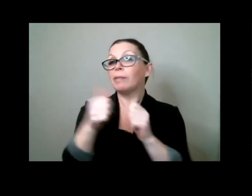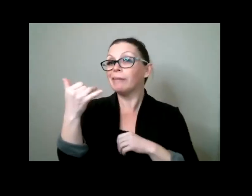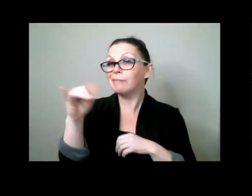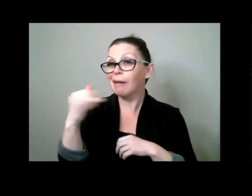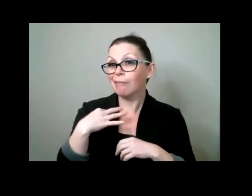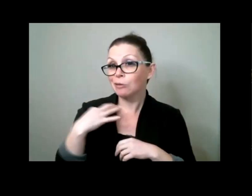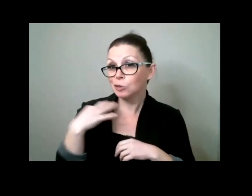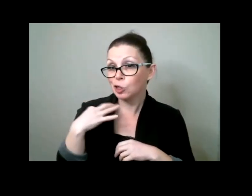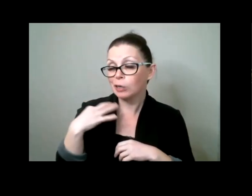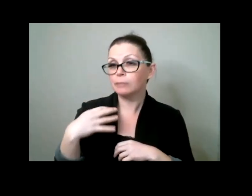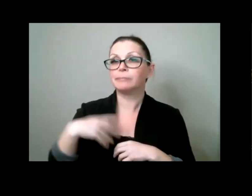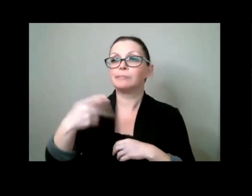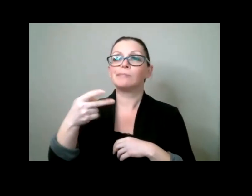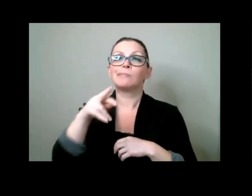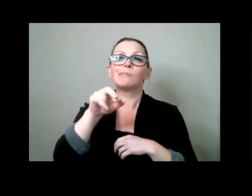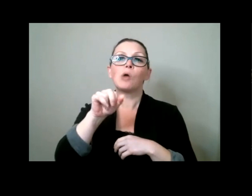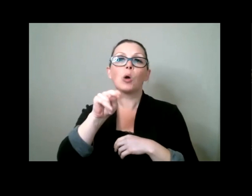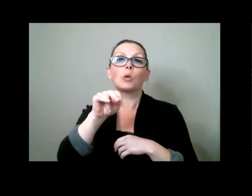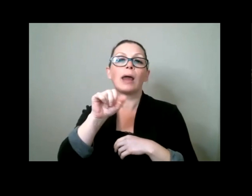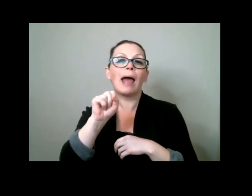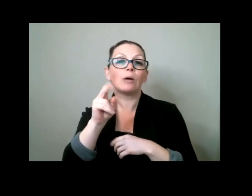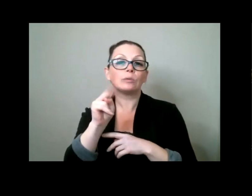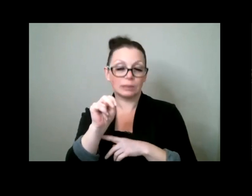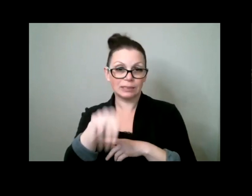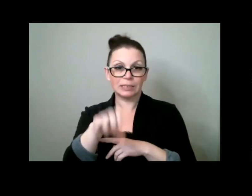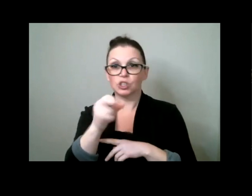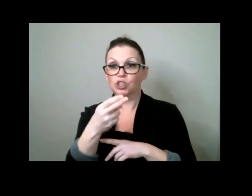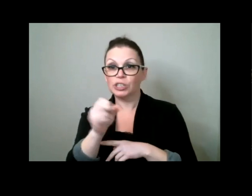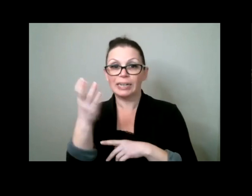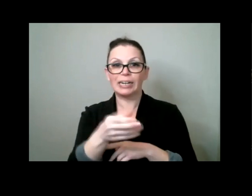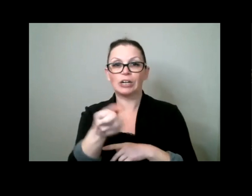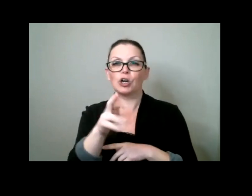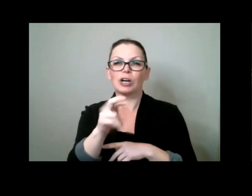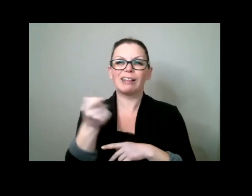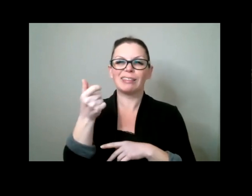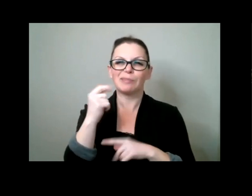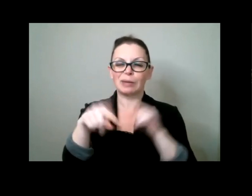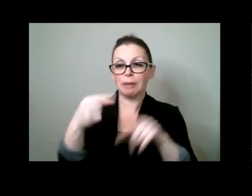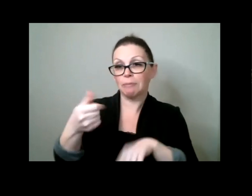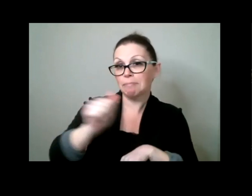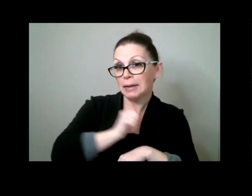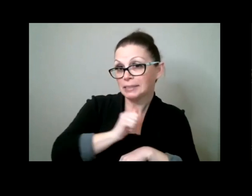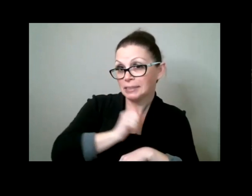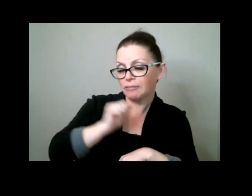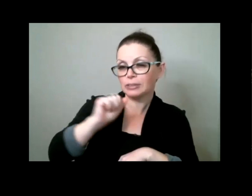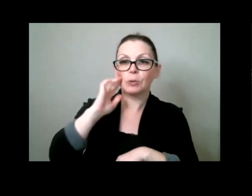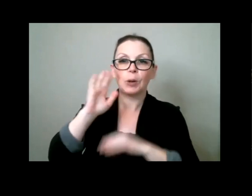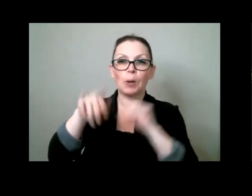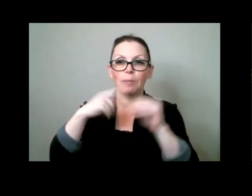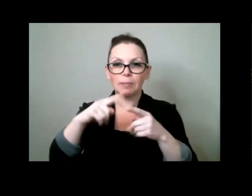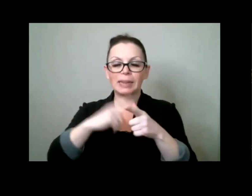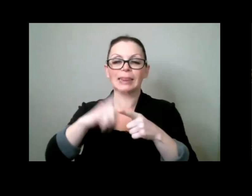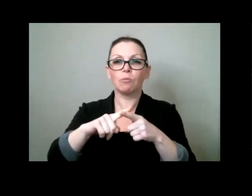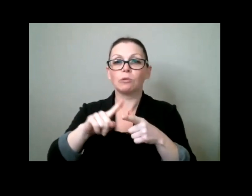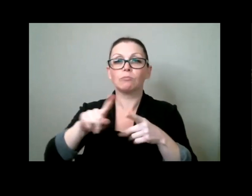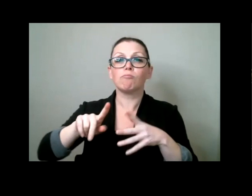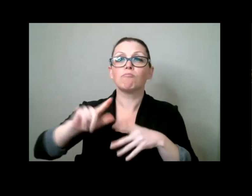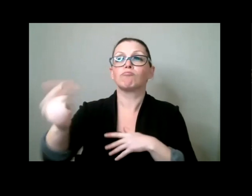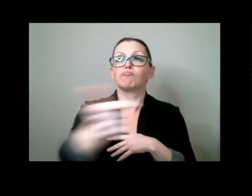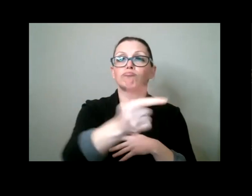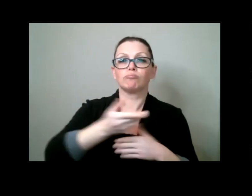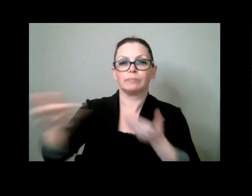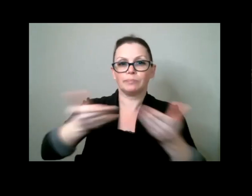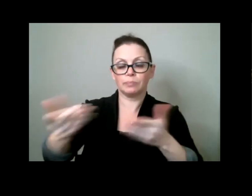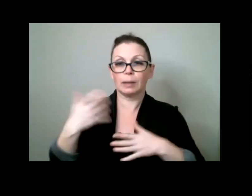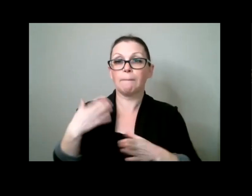her. So a bit about me, so you know who I am. And then we'll get into introductions. My career as a